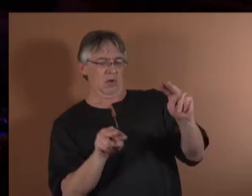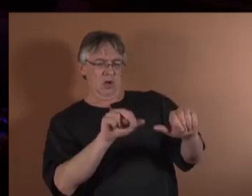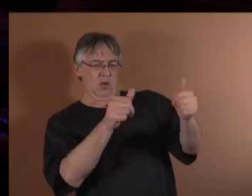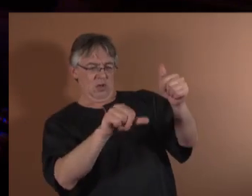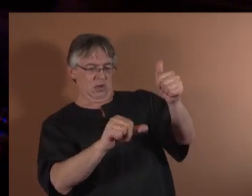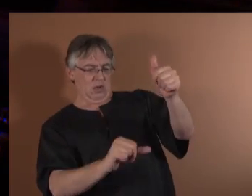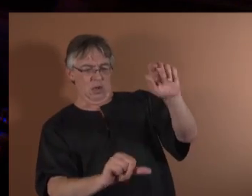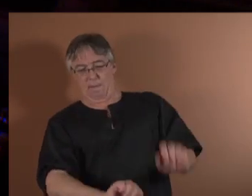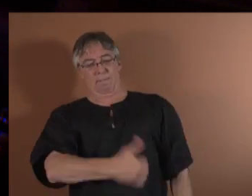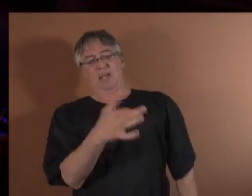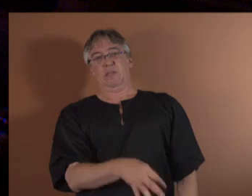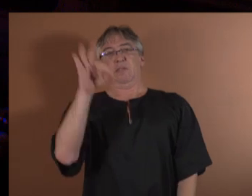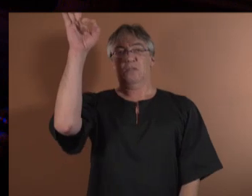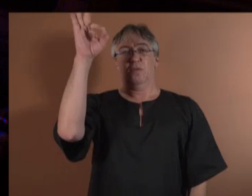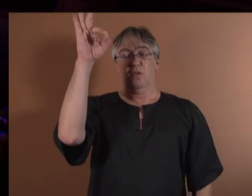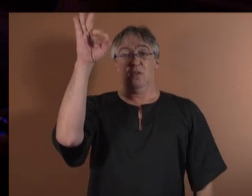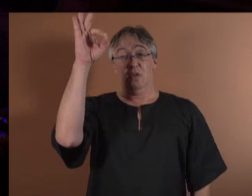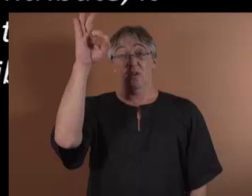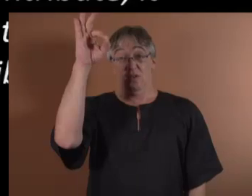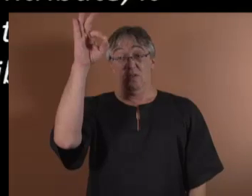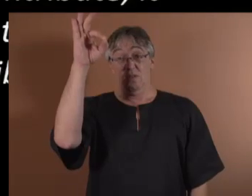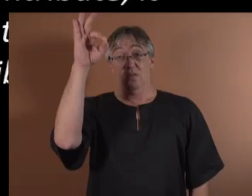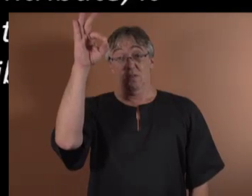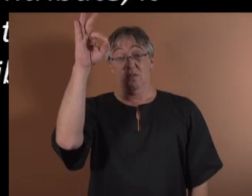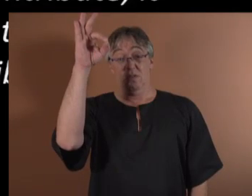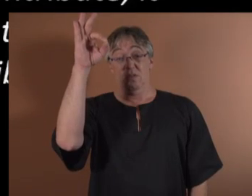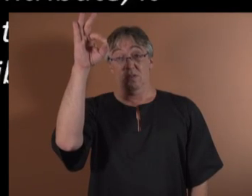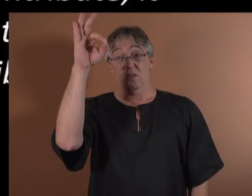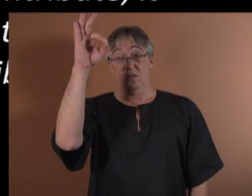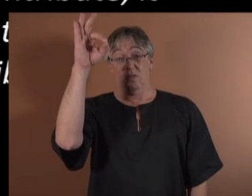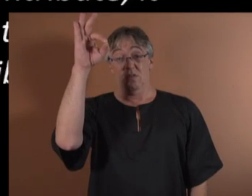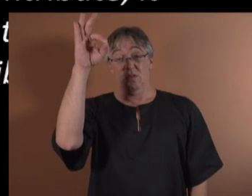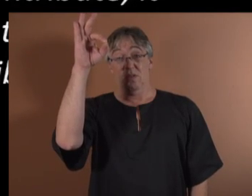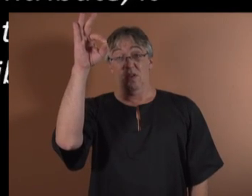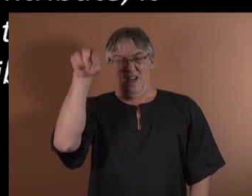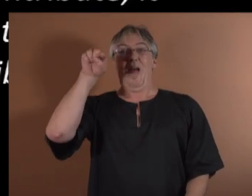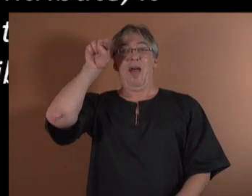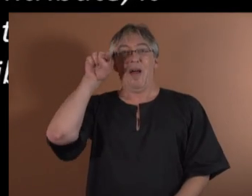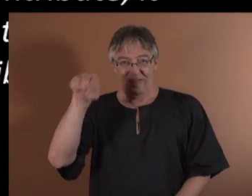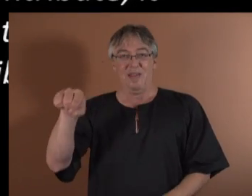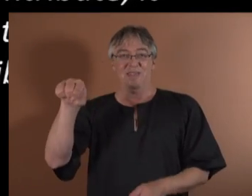good or best idea. Guess what, folks? We now have the genetically modified planning model.